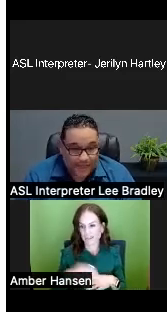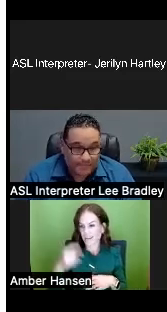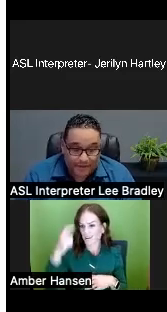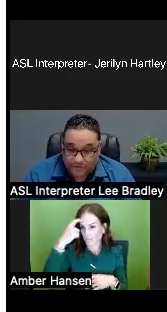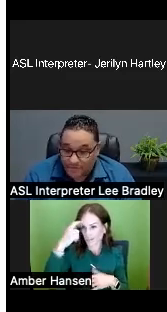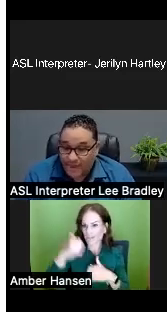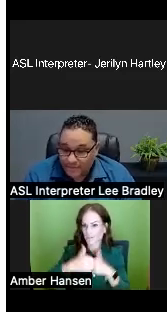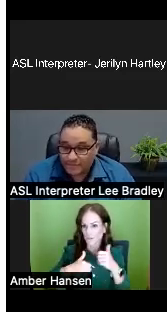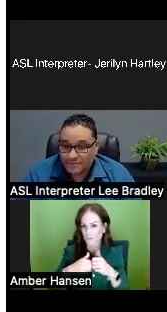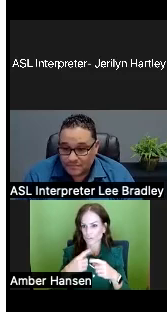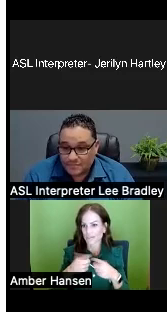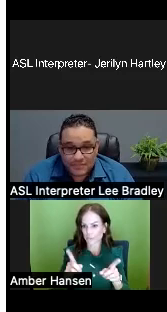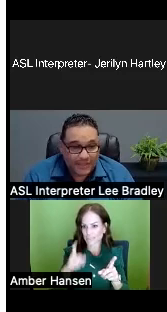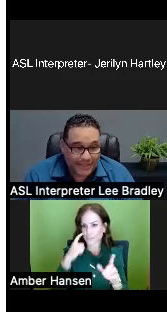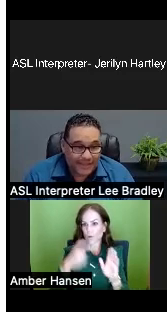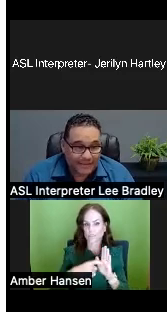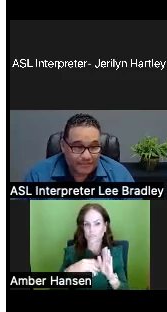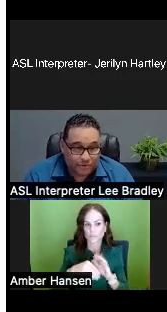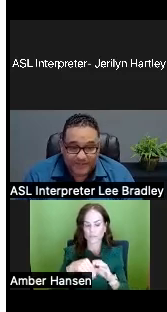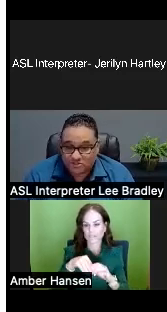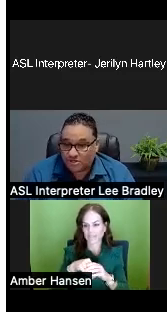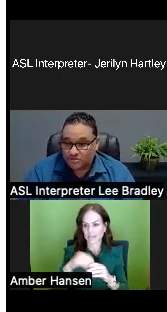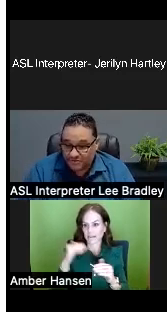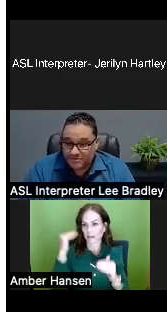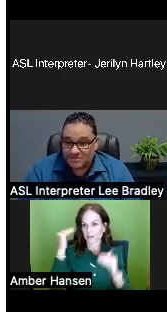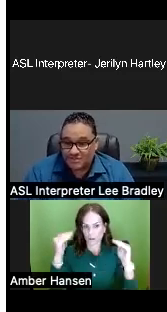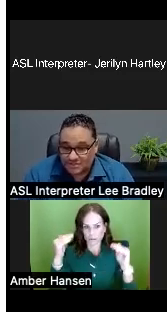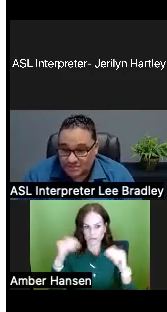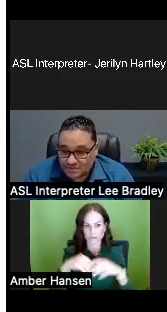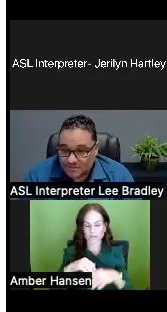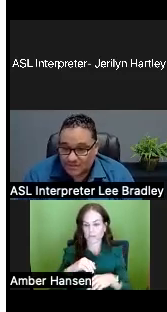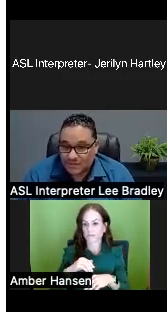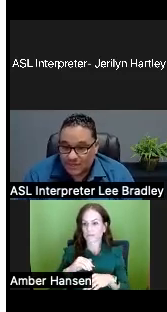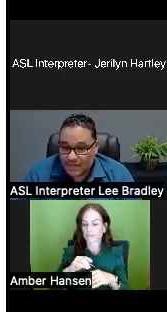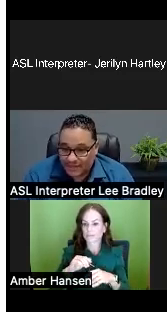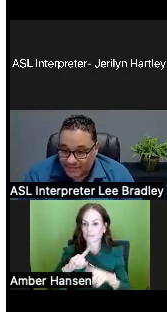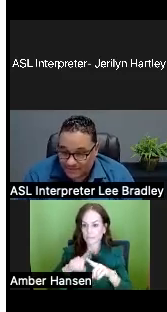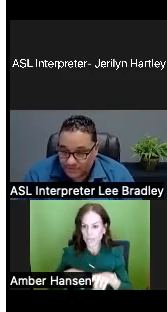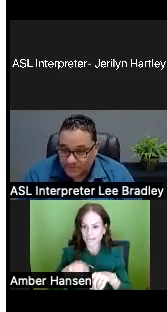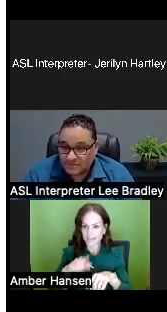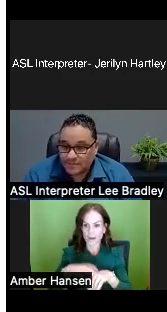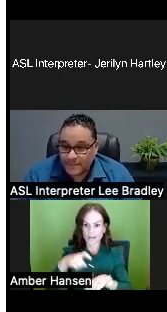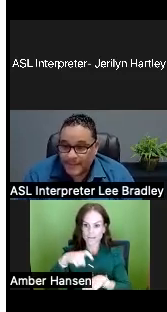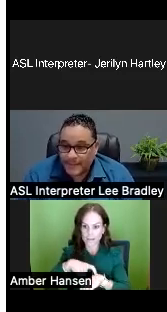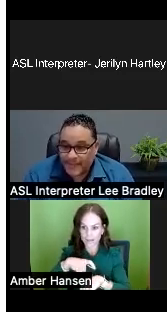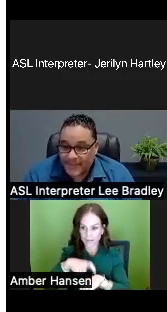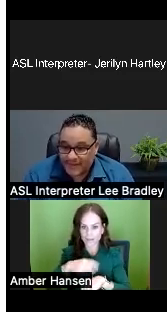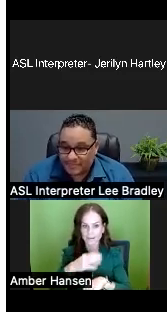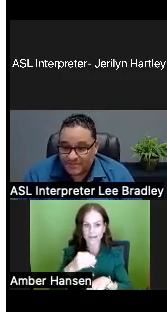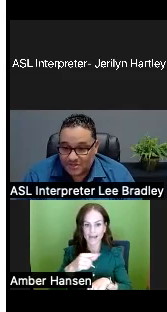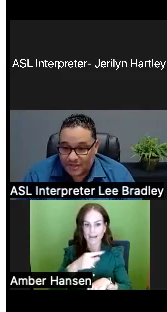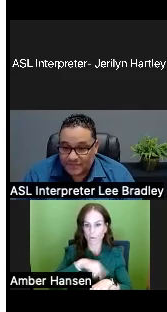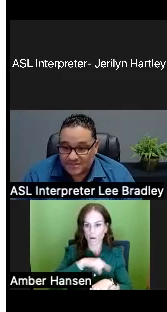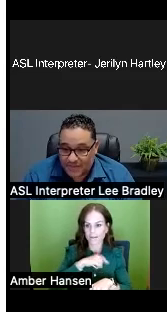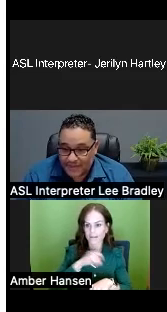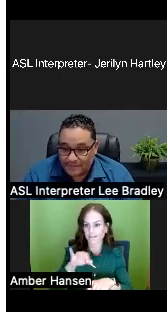amount of gray matter and brain structure differences in adults. And it